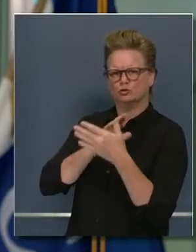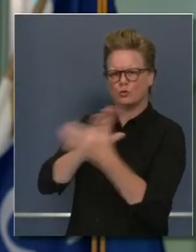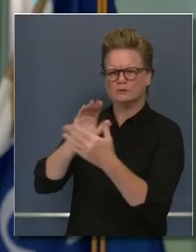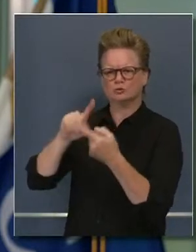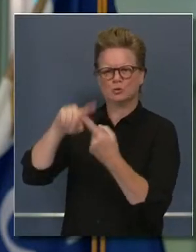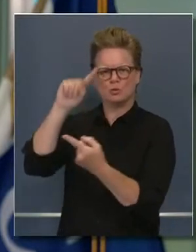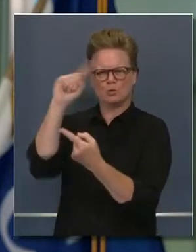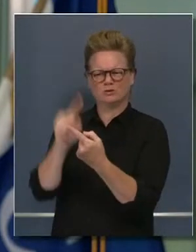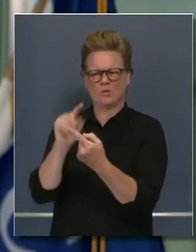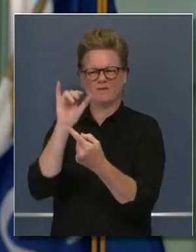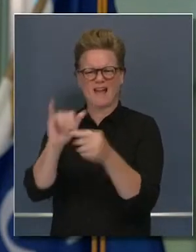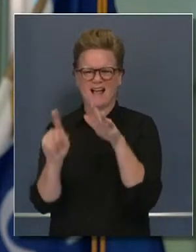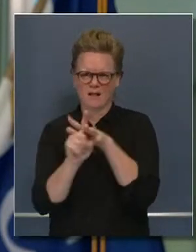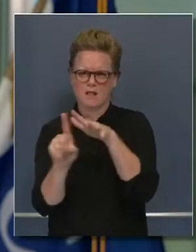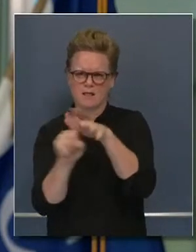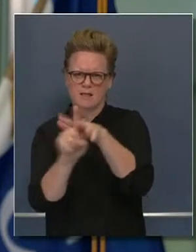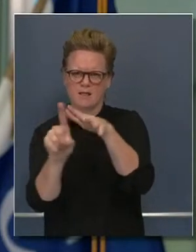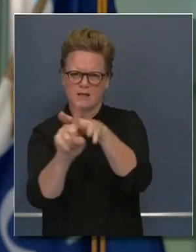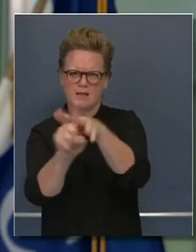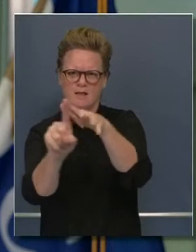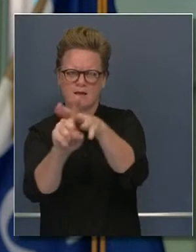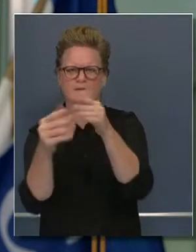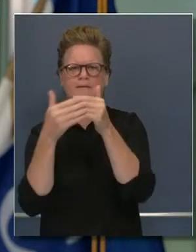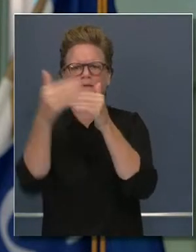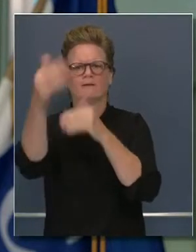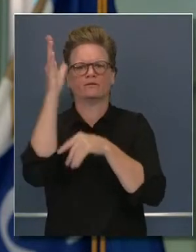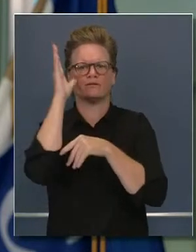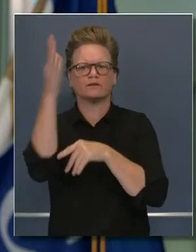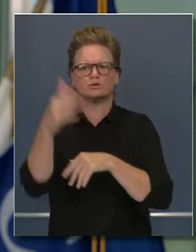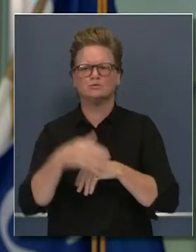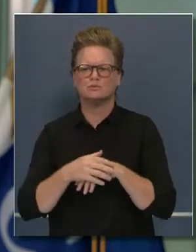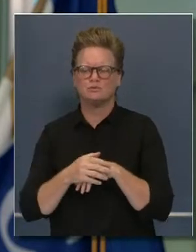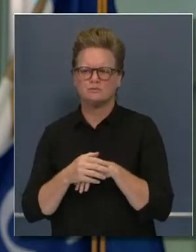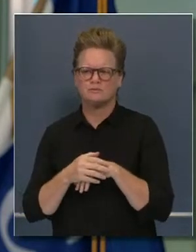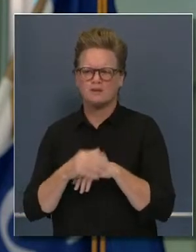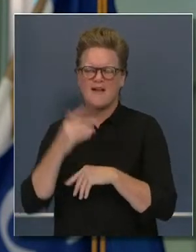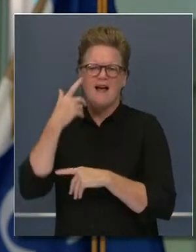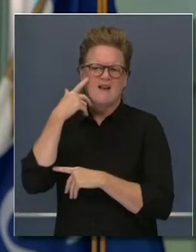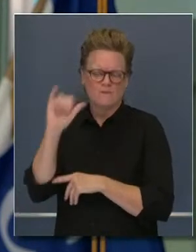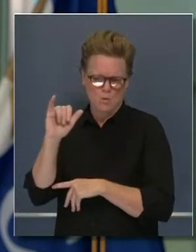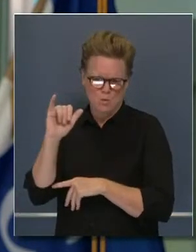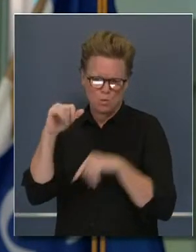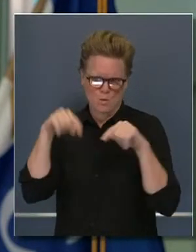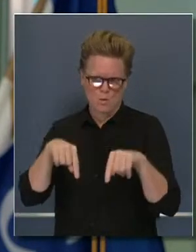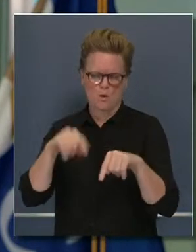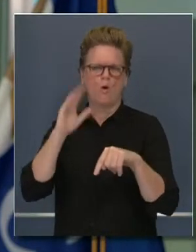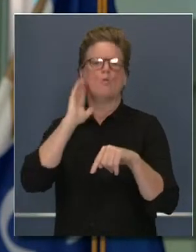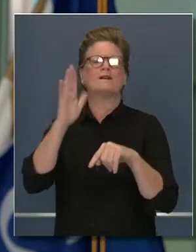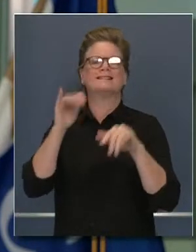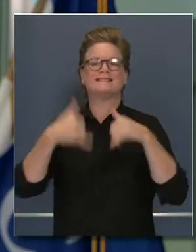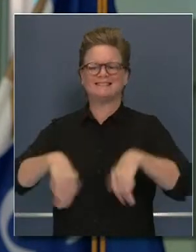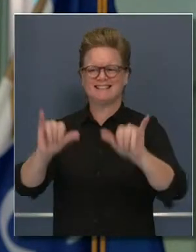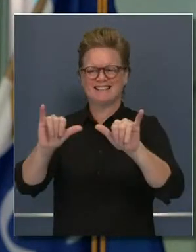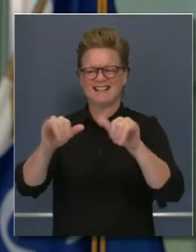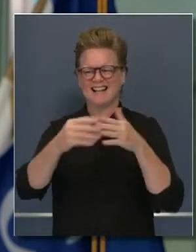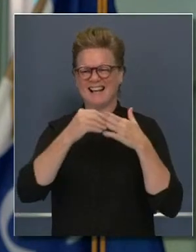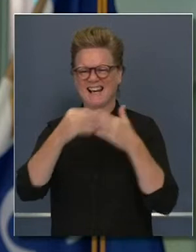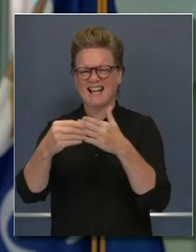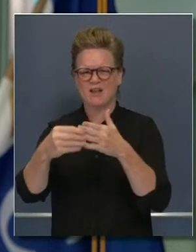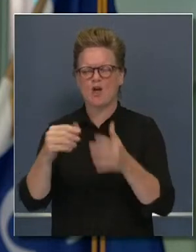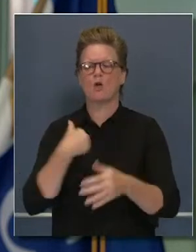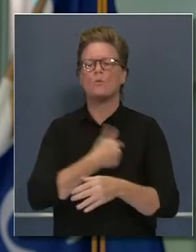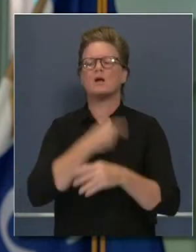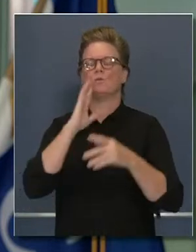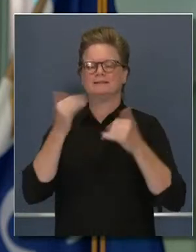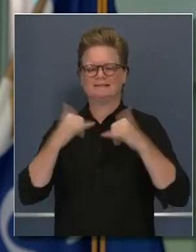to lead. In the absence of federal leadership, California will continue to lead, and we will be stepping up our efforts in that space.